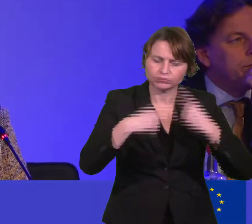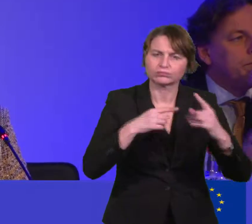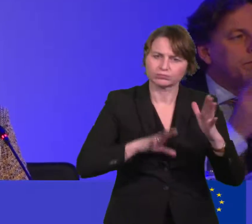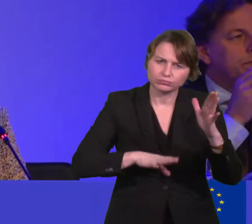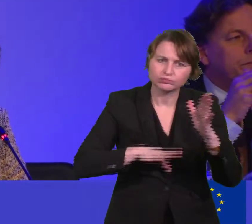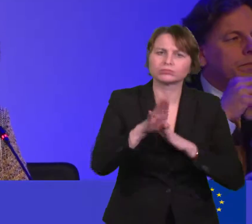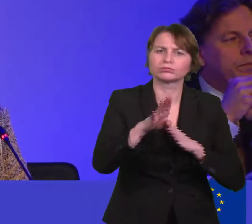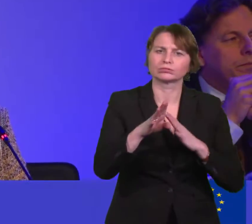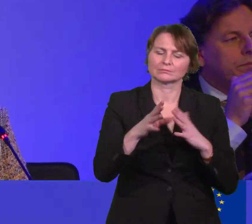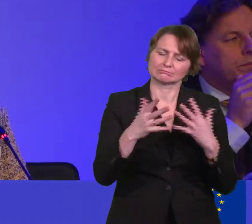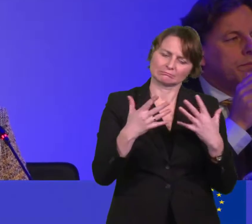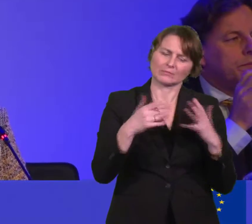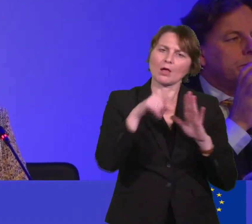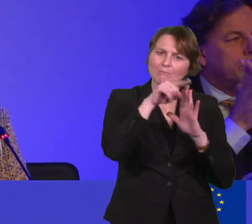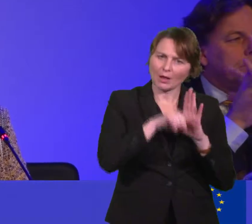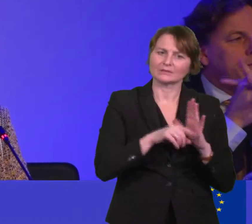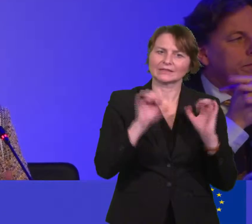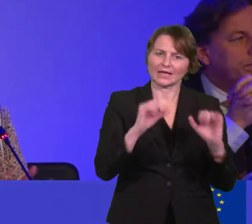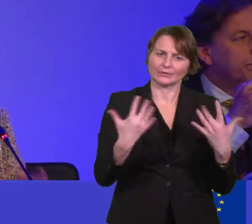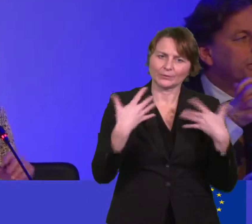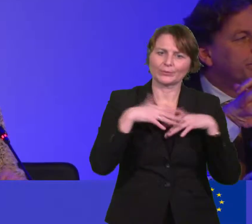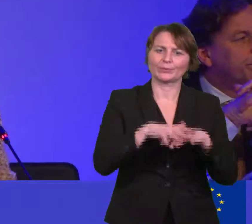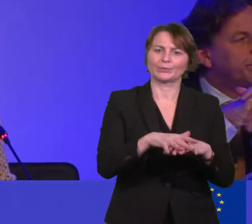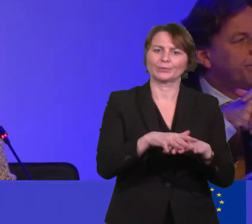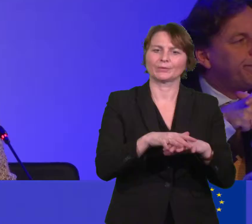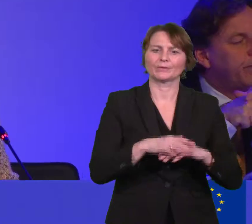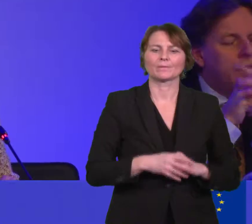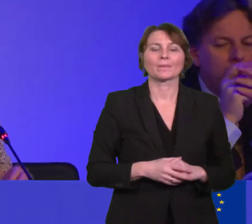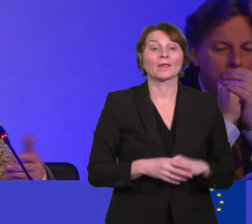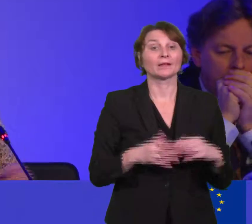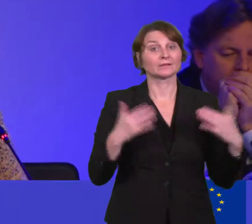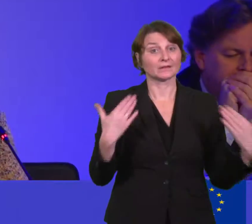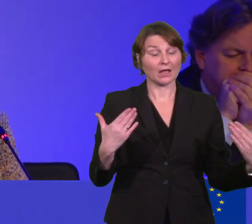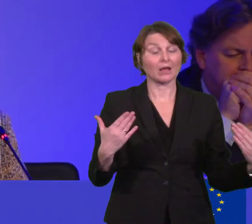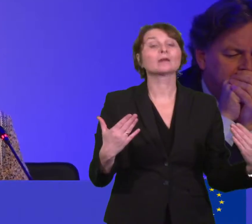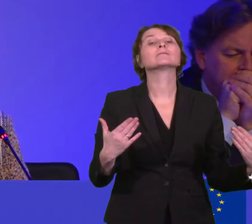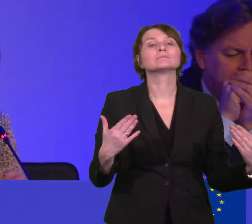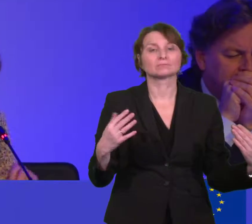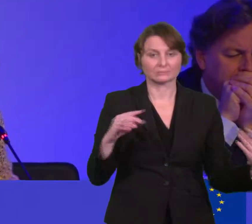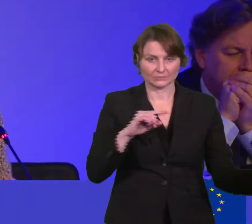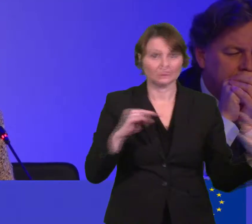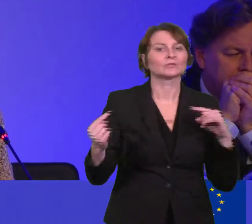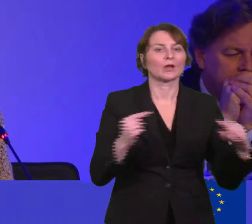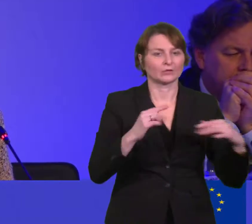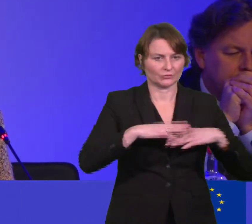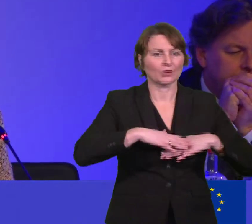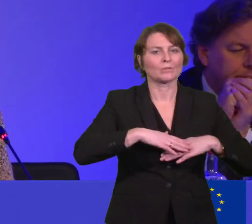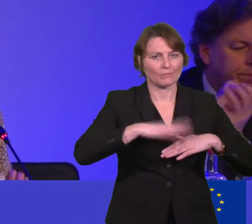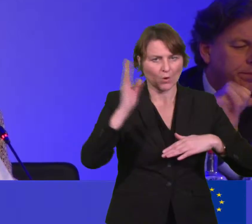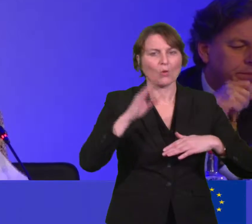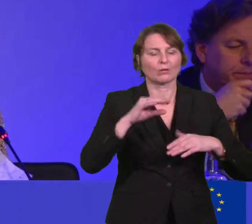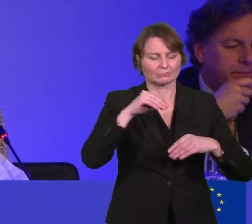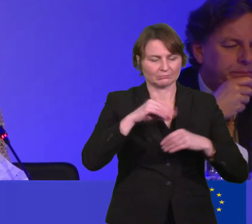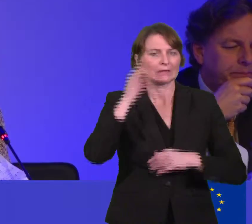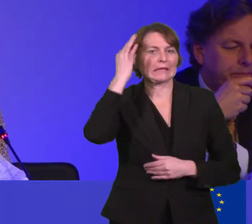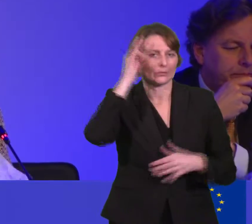integration of policies in these countries. And it is now a matter of discussion further in the